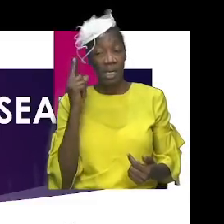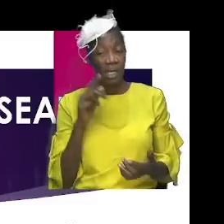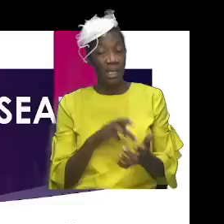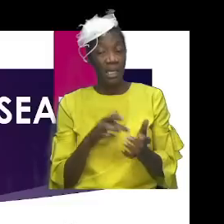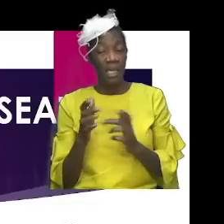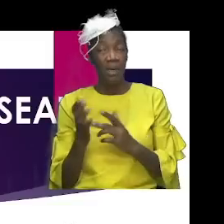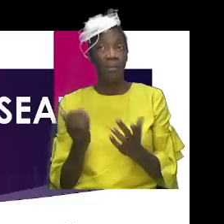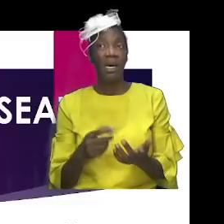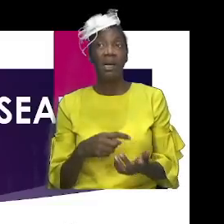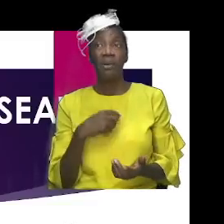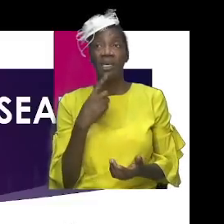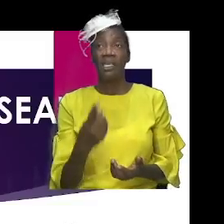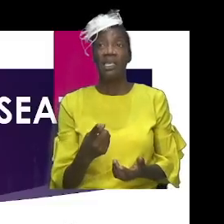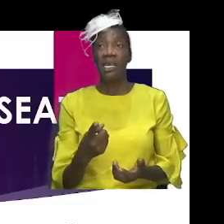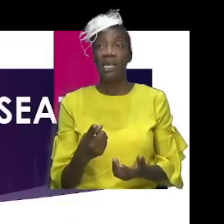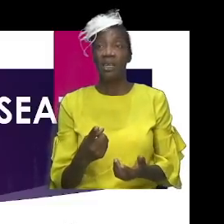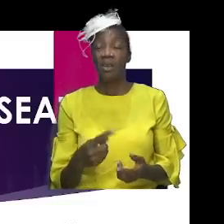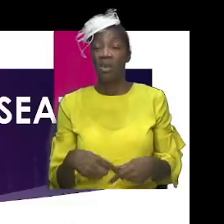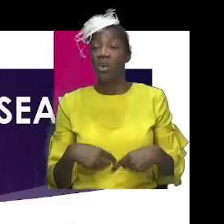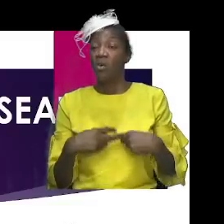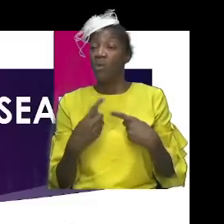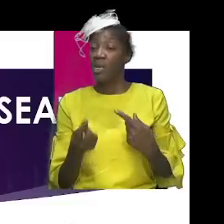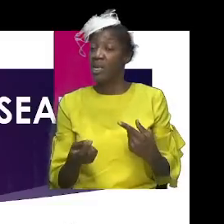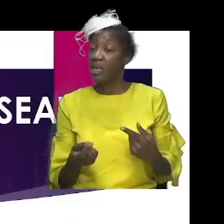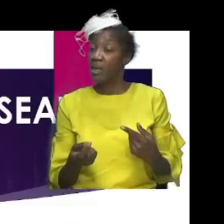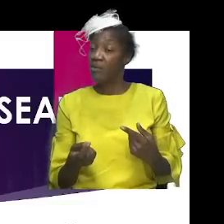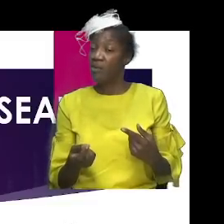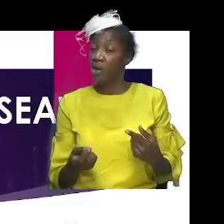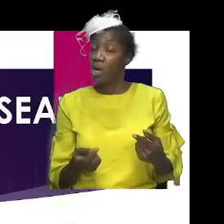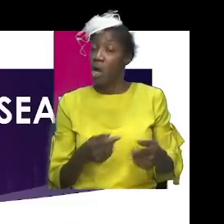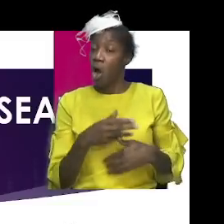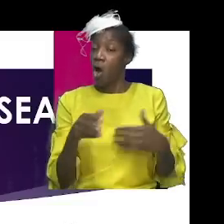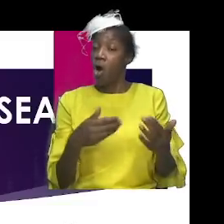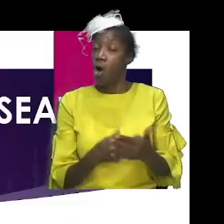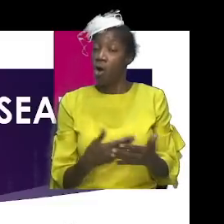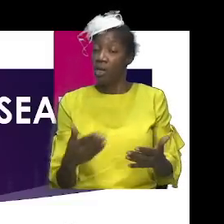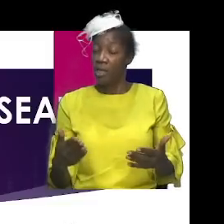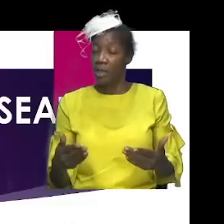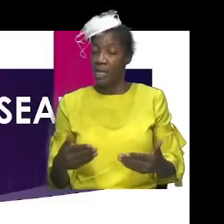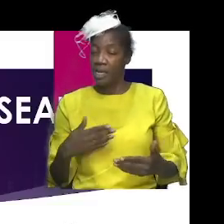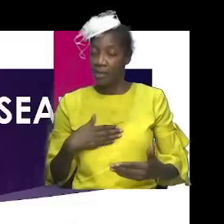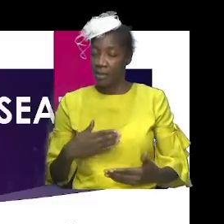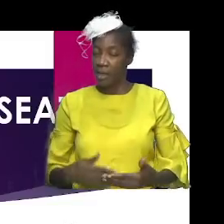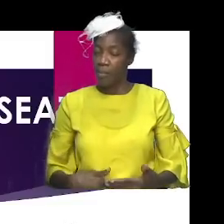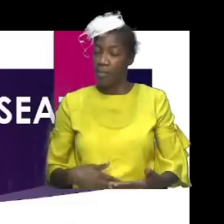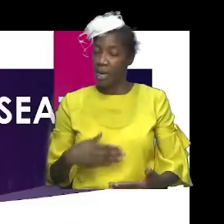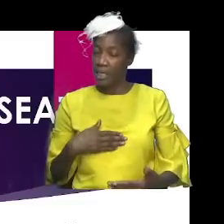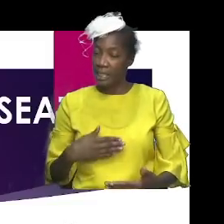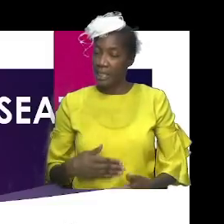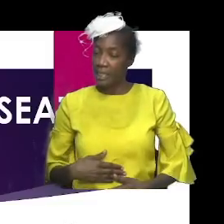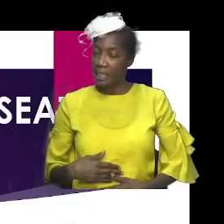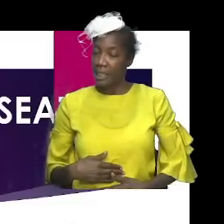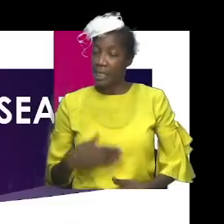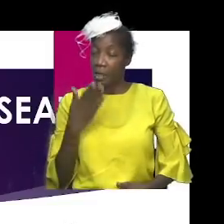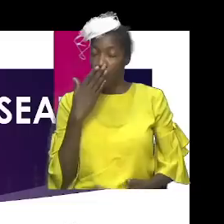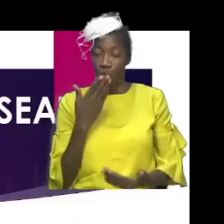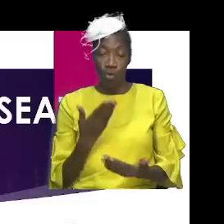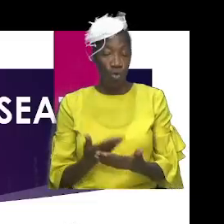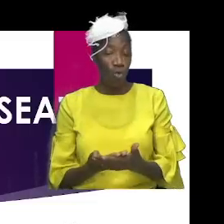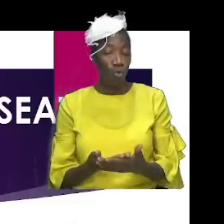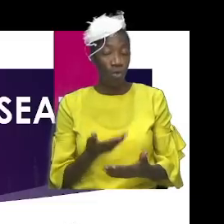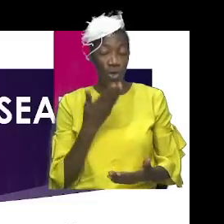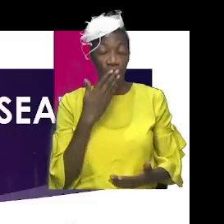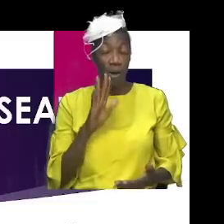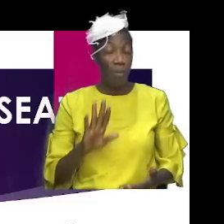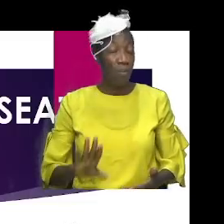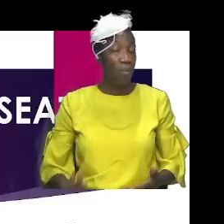said we are going to give an account for all the things done in our body, whether good or bad. And I said it the last time, I'm repeating